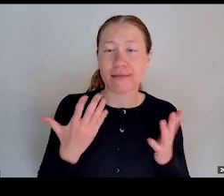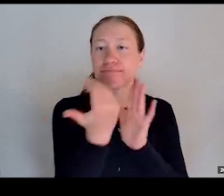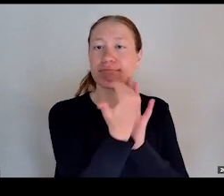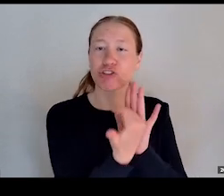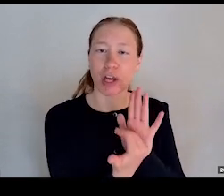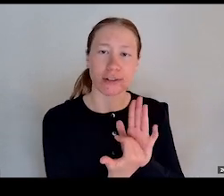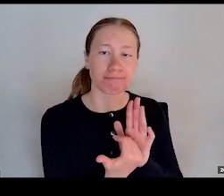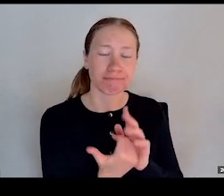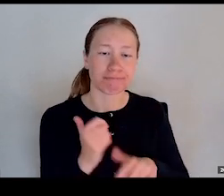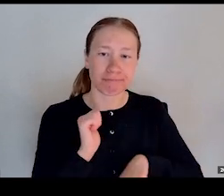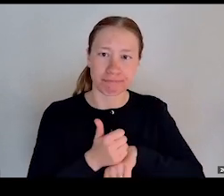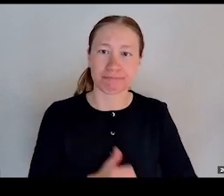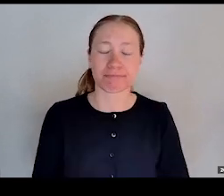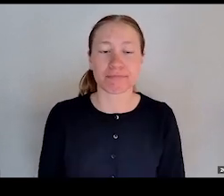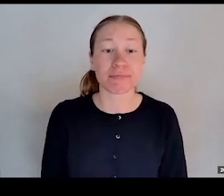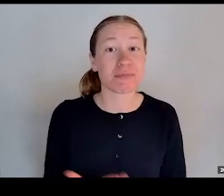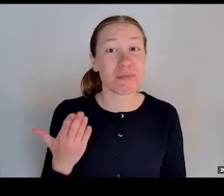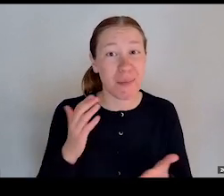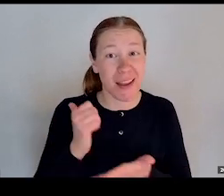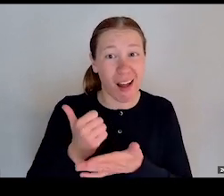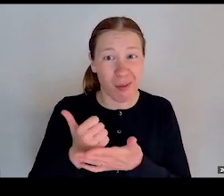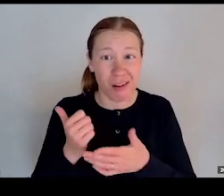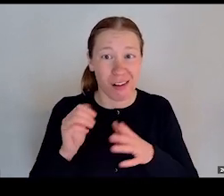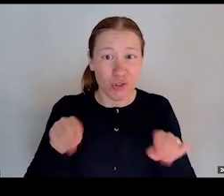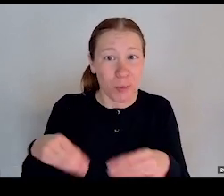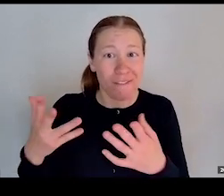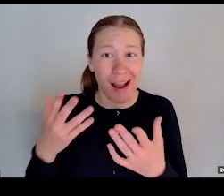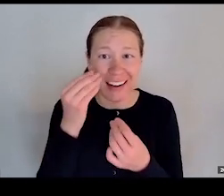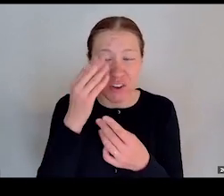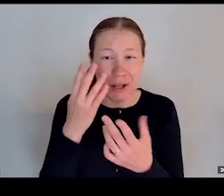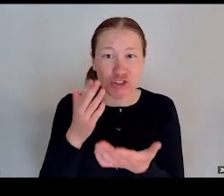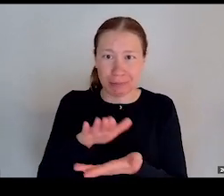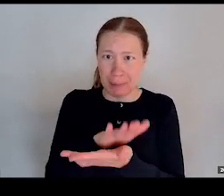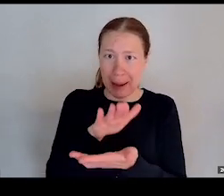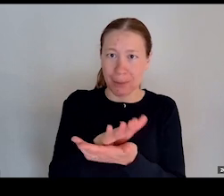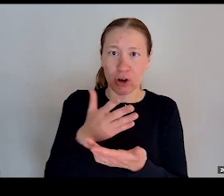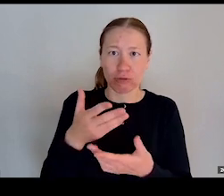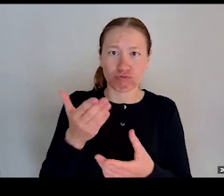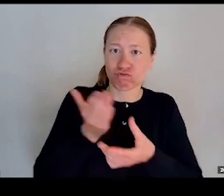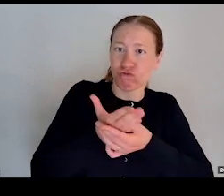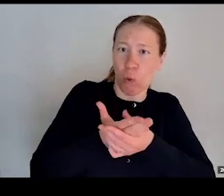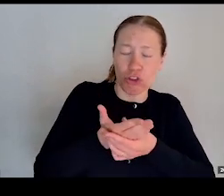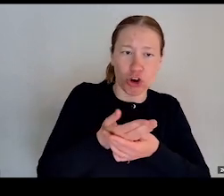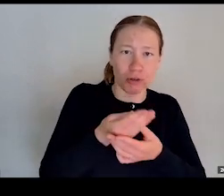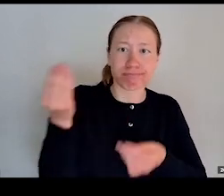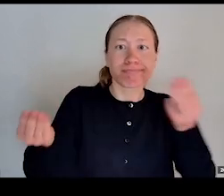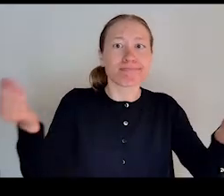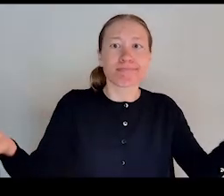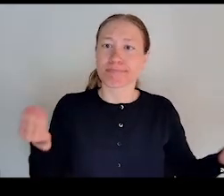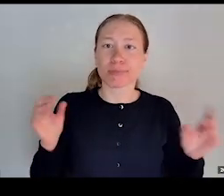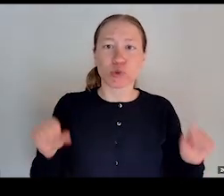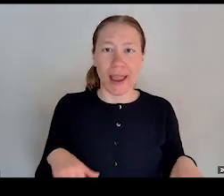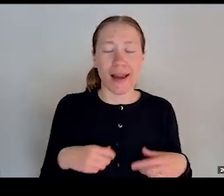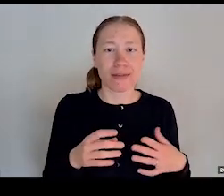It may also be helpful to provide this information in a physical folder so that people can take it with them and review it throughout the event, a